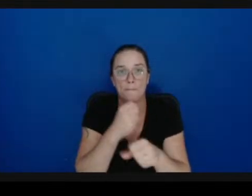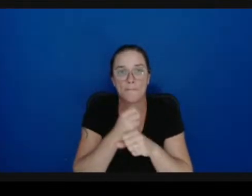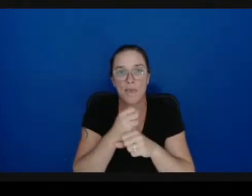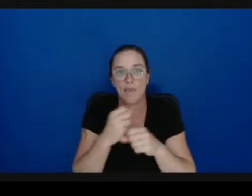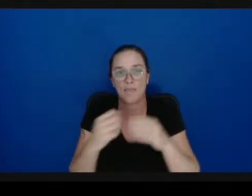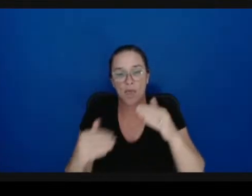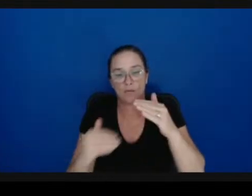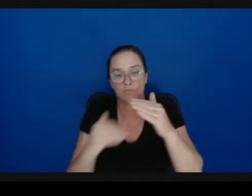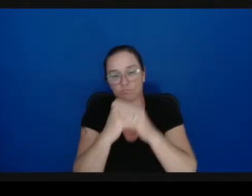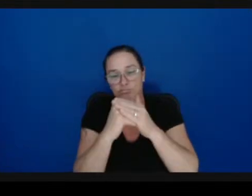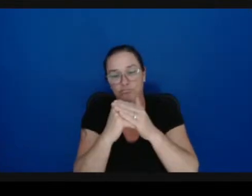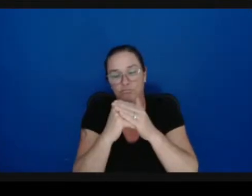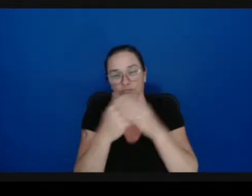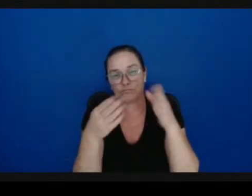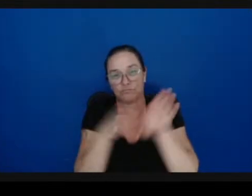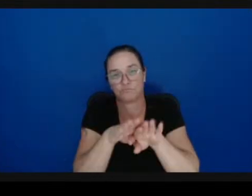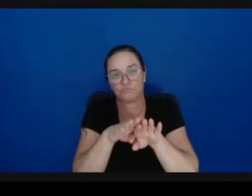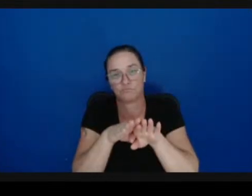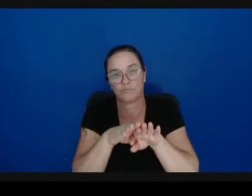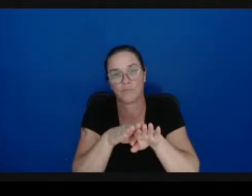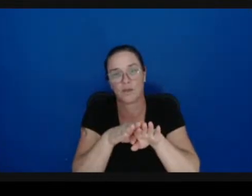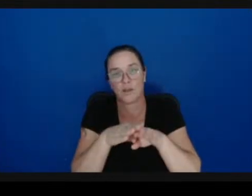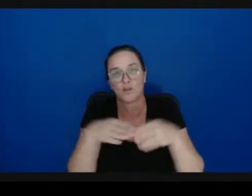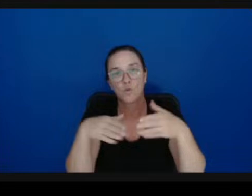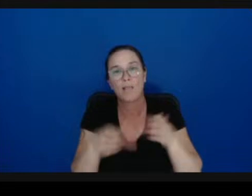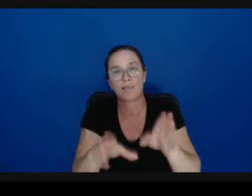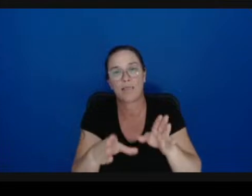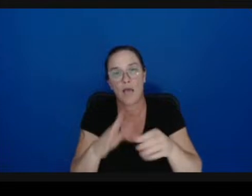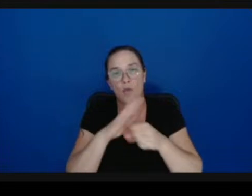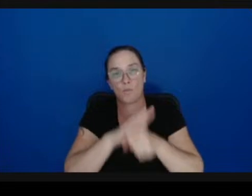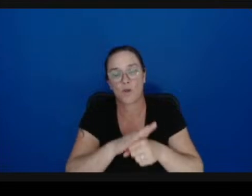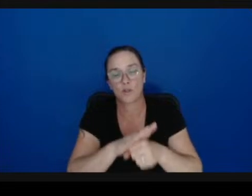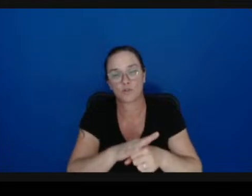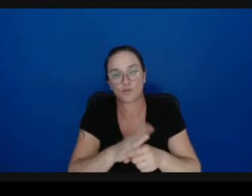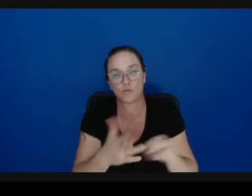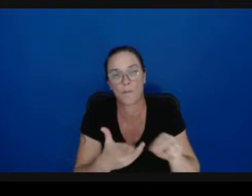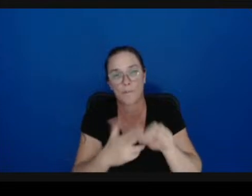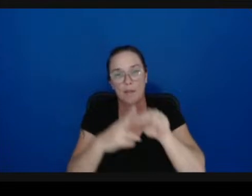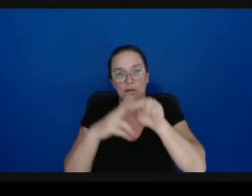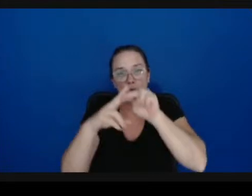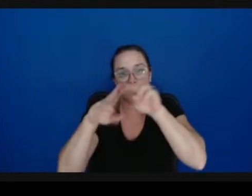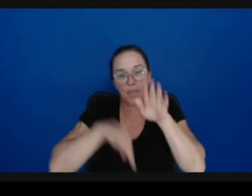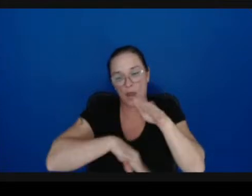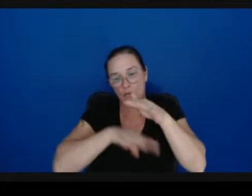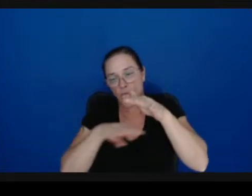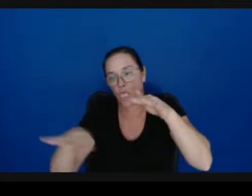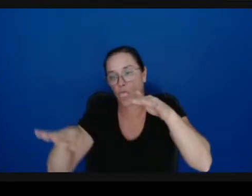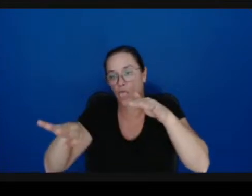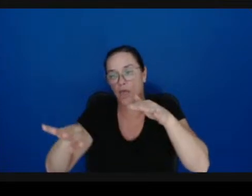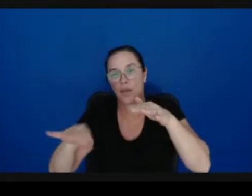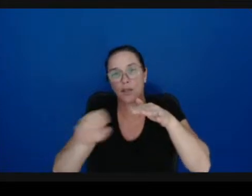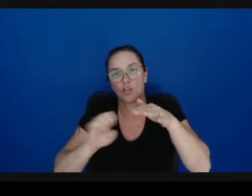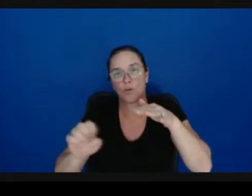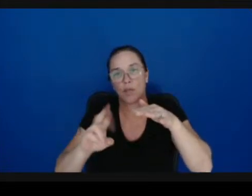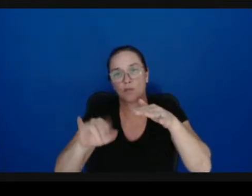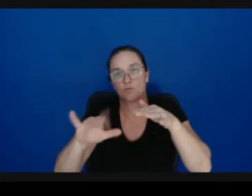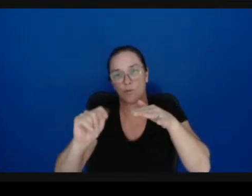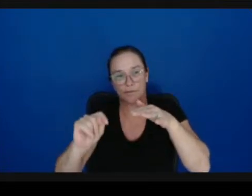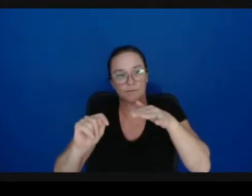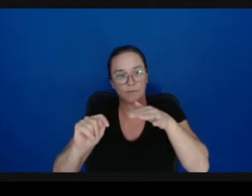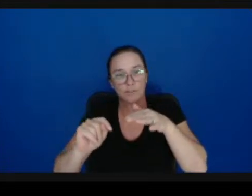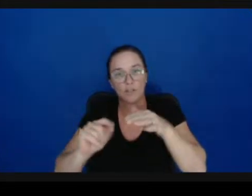above the magma chamber to allow enough pressure to build to the east rift to sustain a long-term